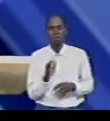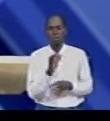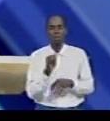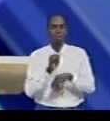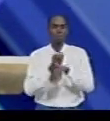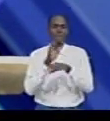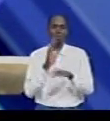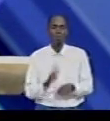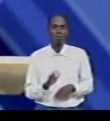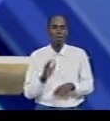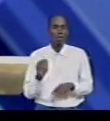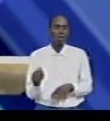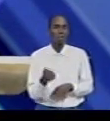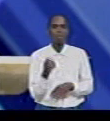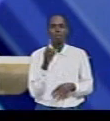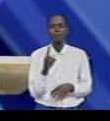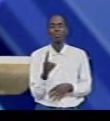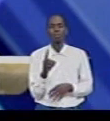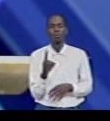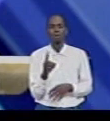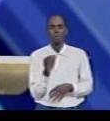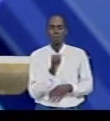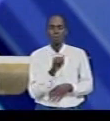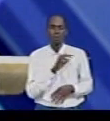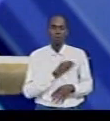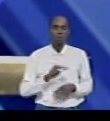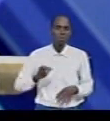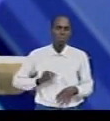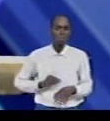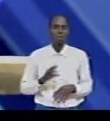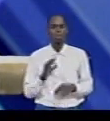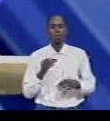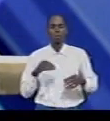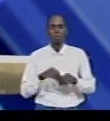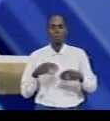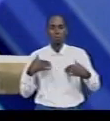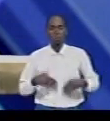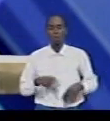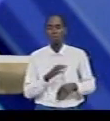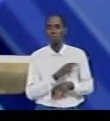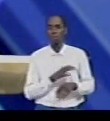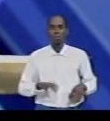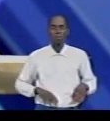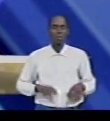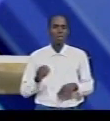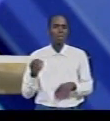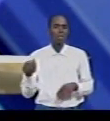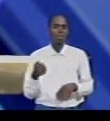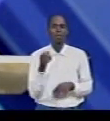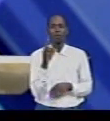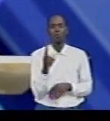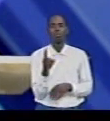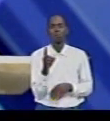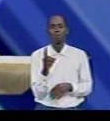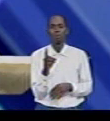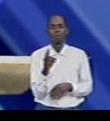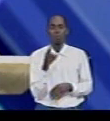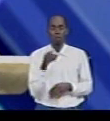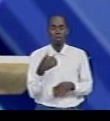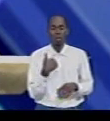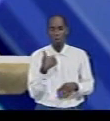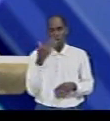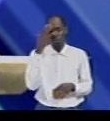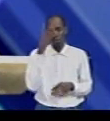worker, whosoever, a member in the body of Christ, whosoever, you have known the